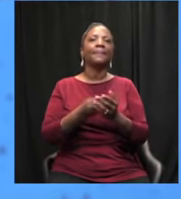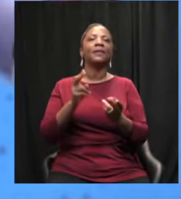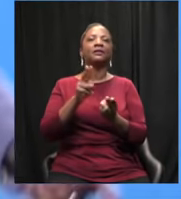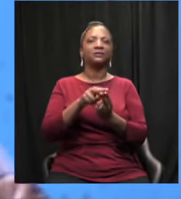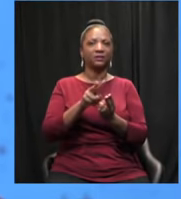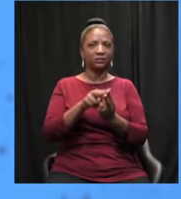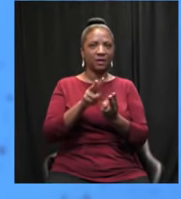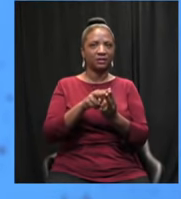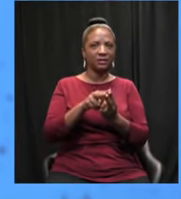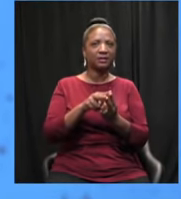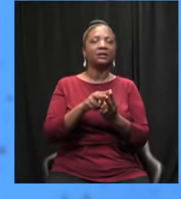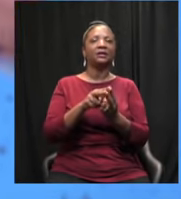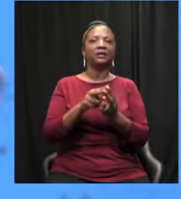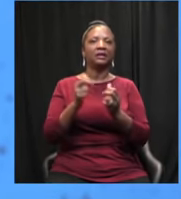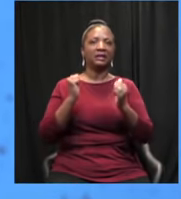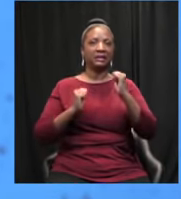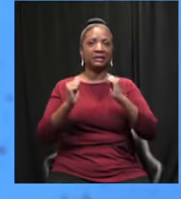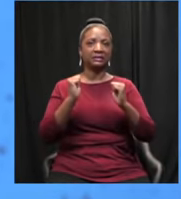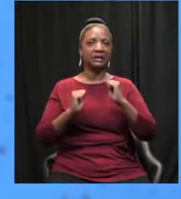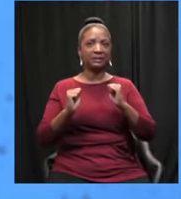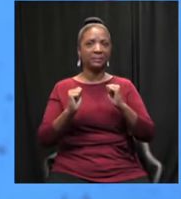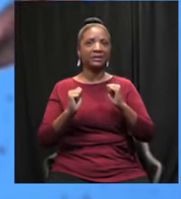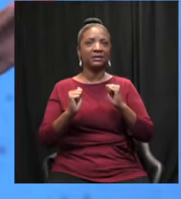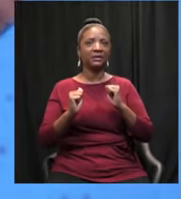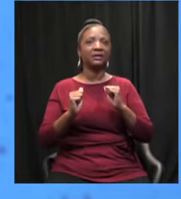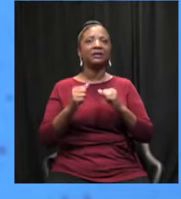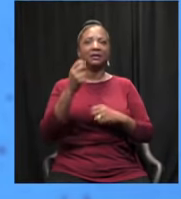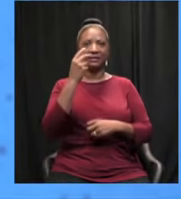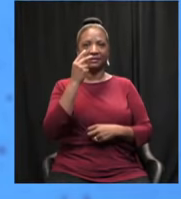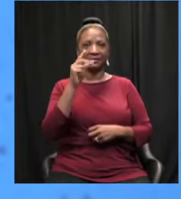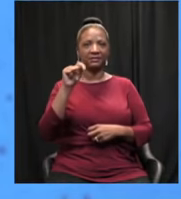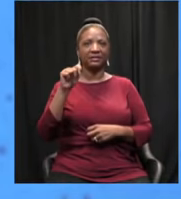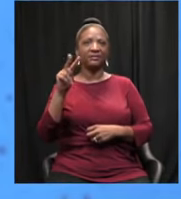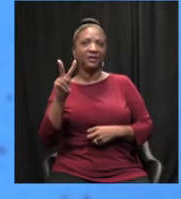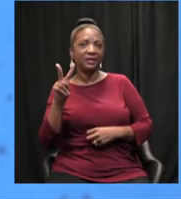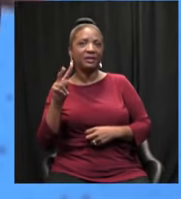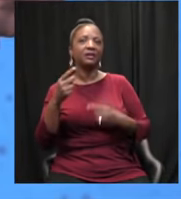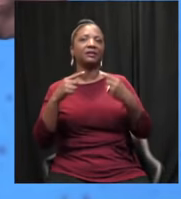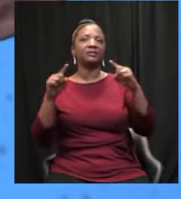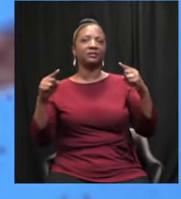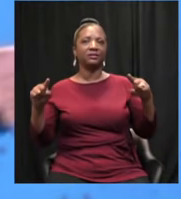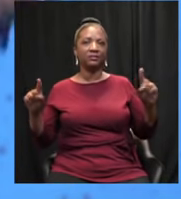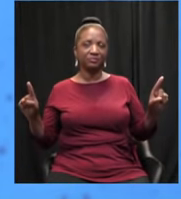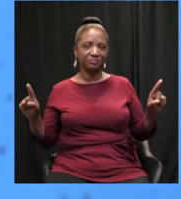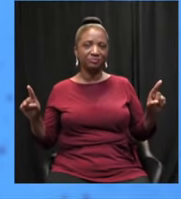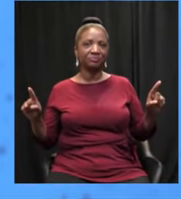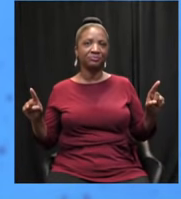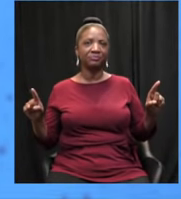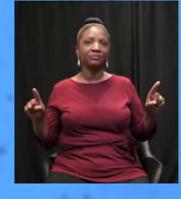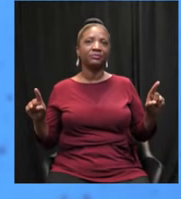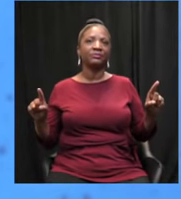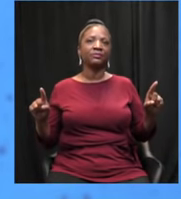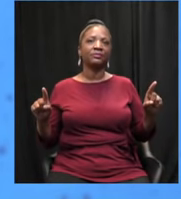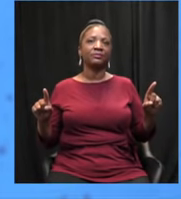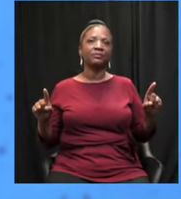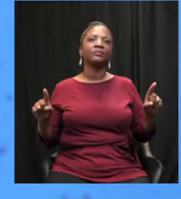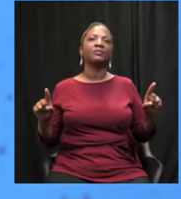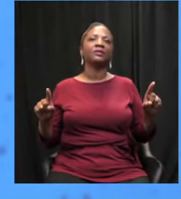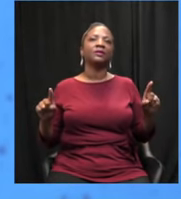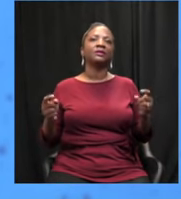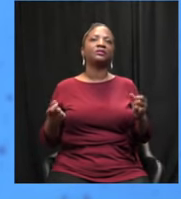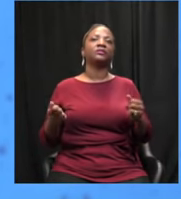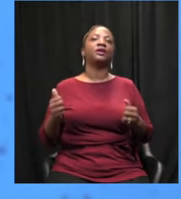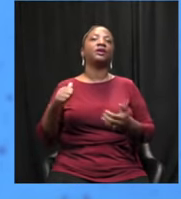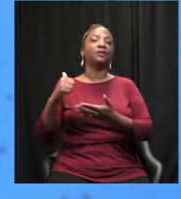to entertainment or success, trying to find something they can worship that will fill a